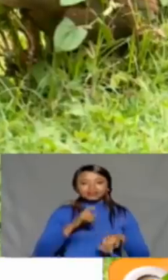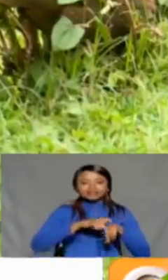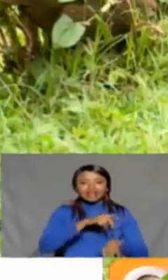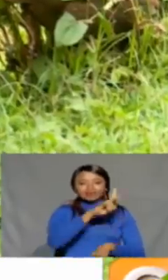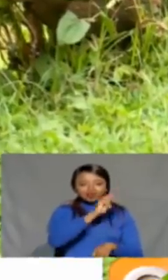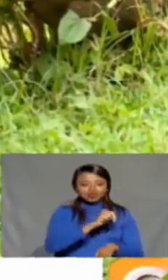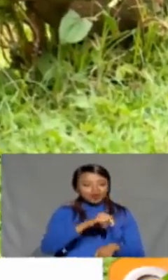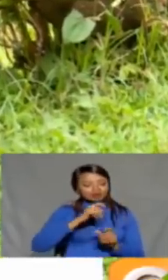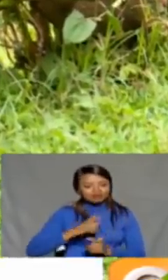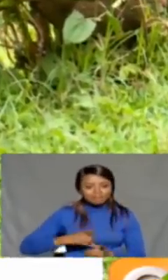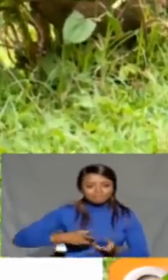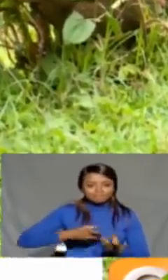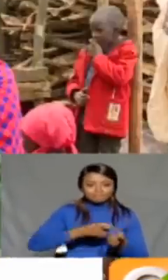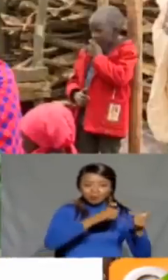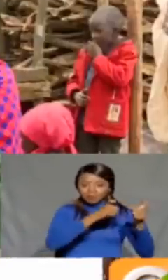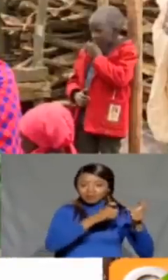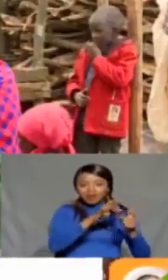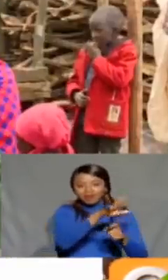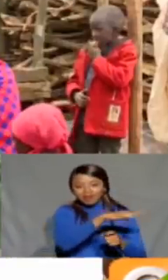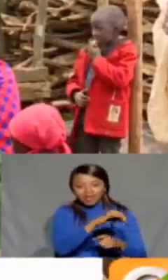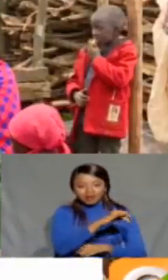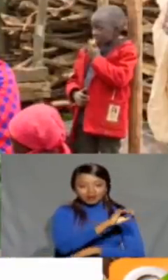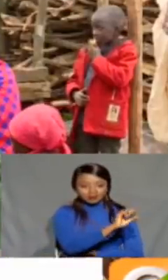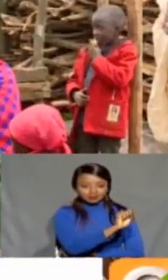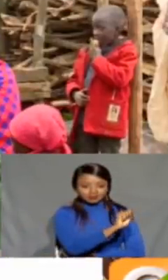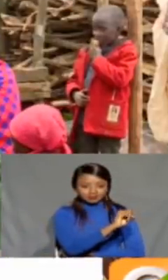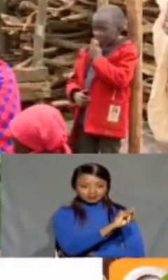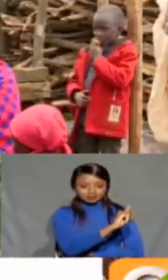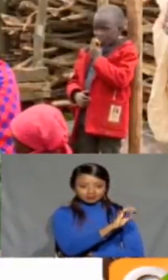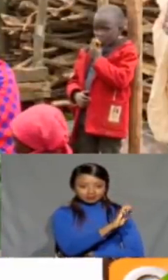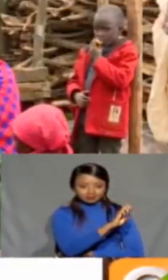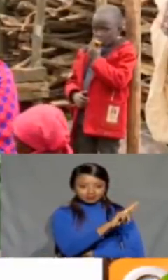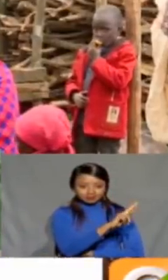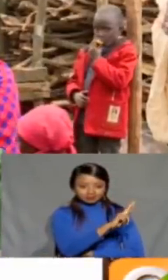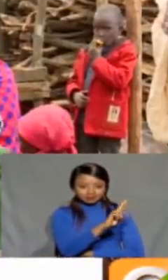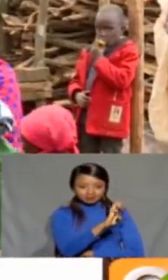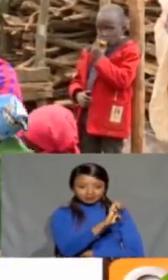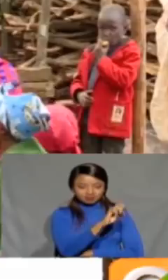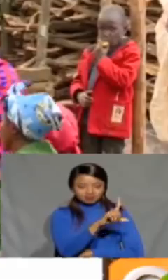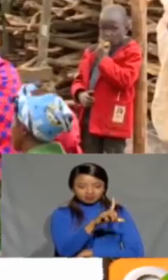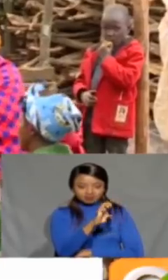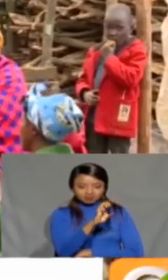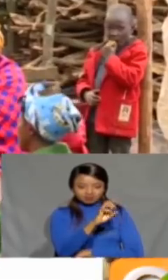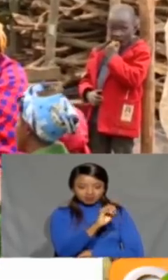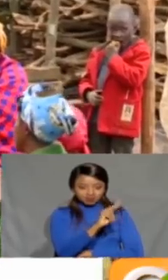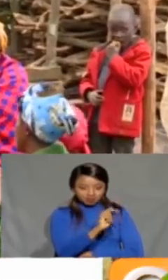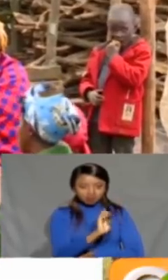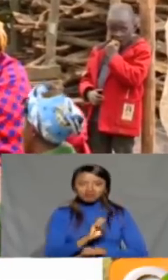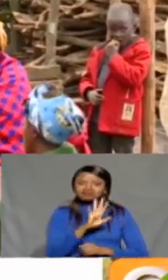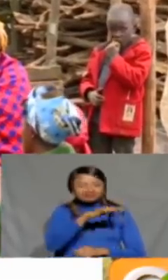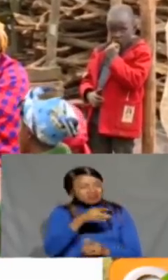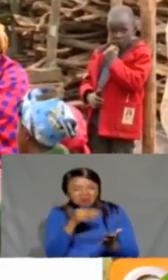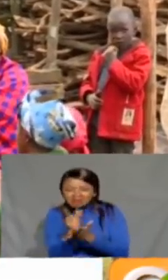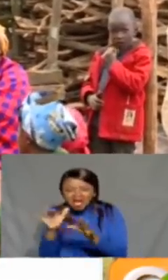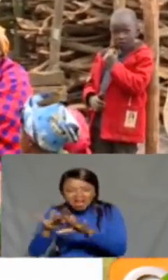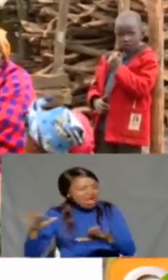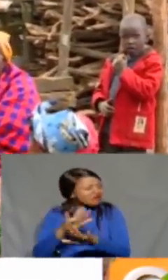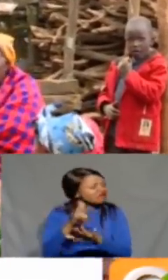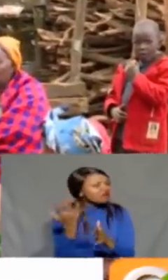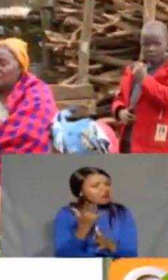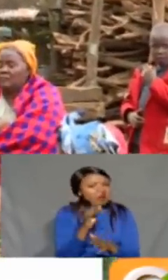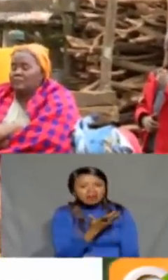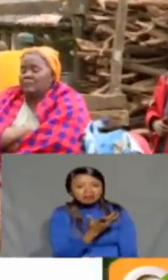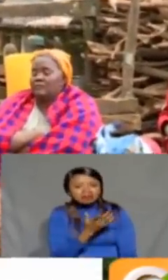mission in Sierra Leone and Bosnia. Unajua ulinunua kwa nani? Ulinunua kwa mtu binafsi, ulinunua kwa serikali, ulinunua kwa county